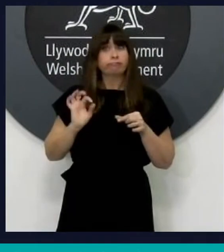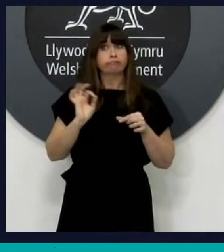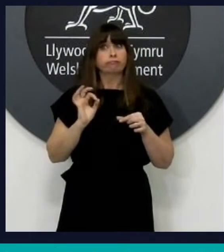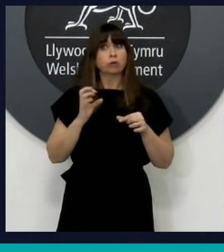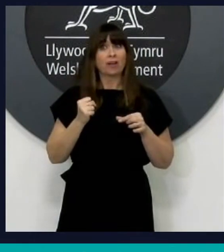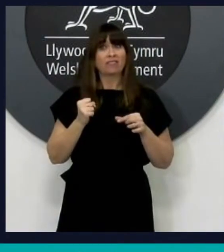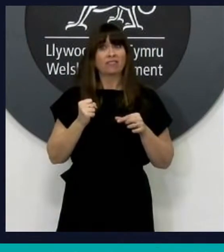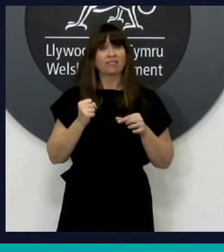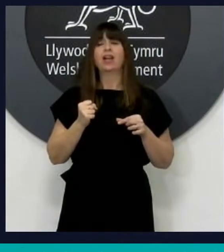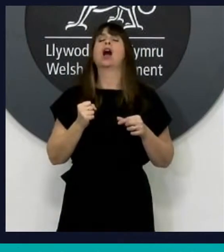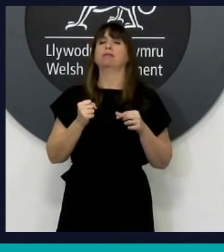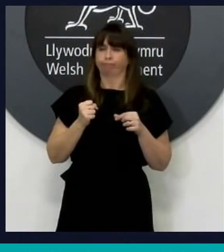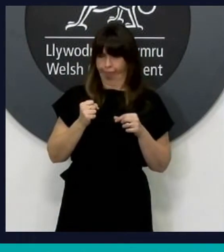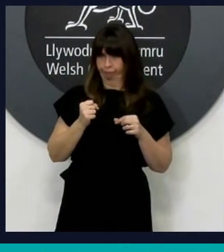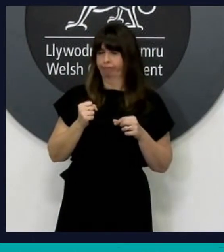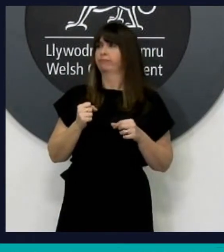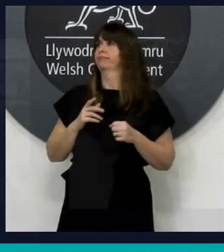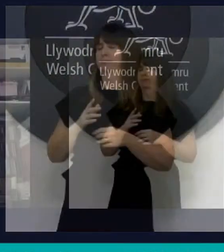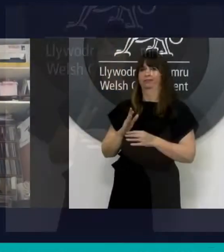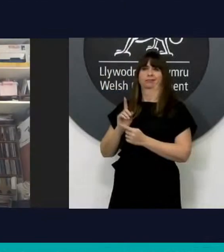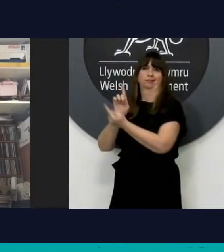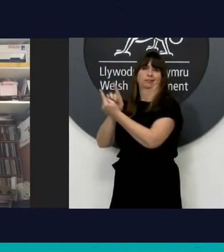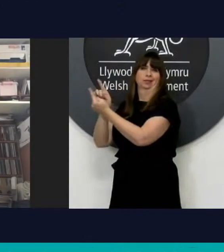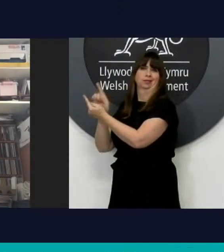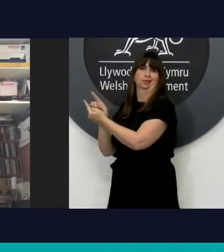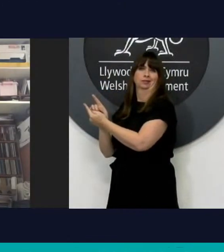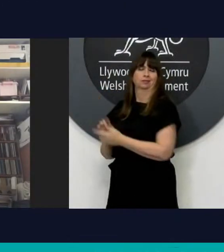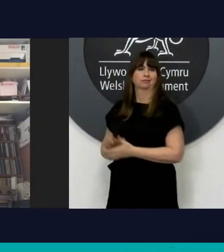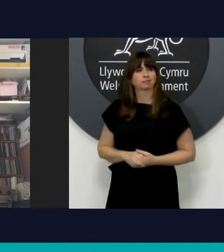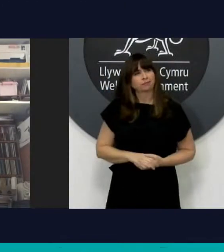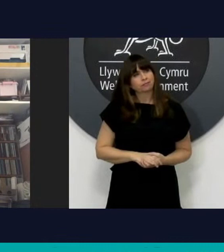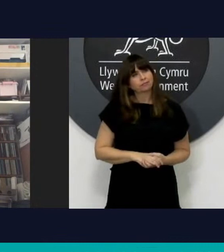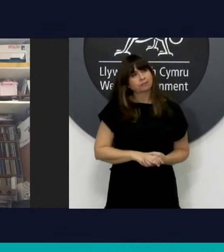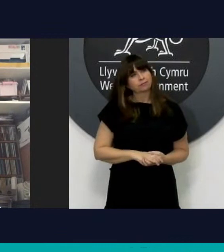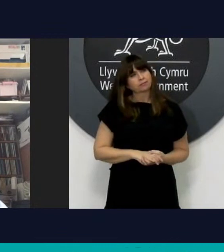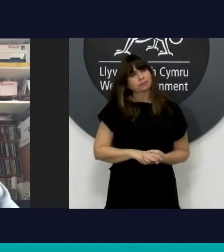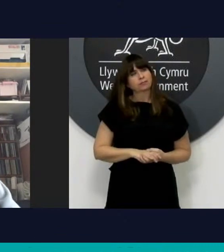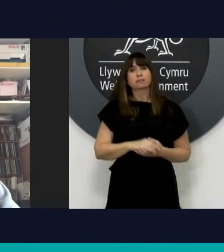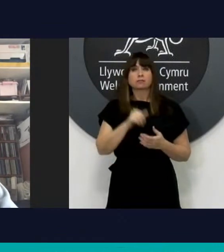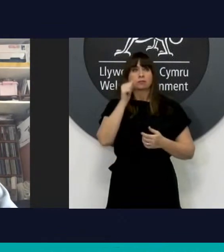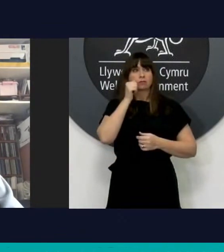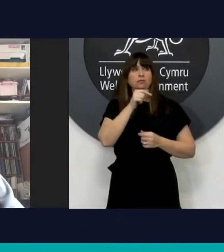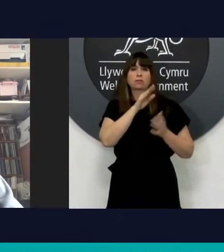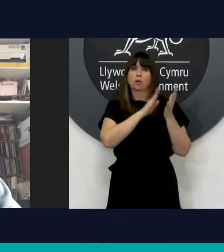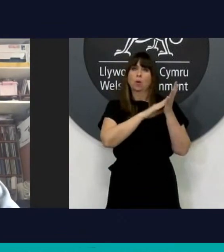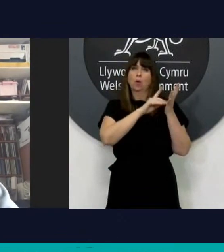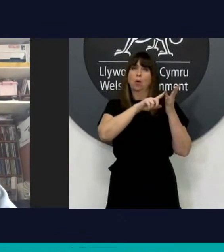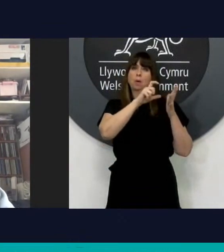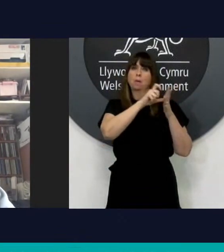Thanks. Andrew? Thank you very much. Moderna has said that